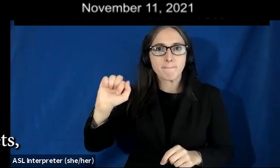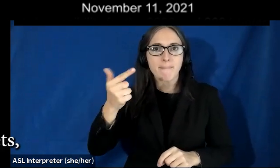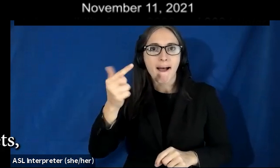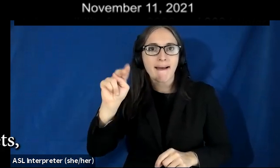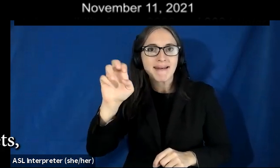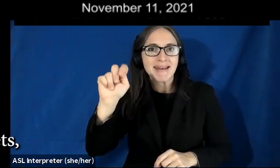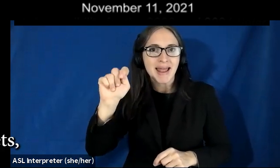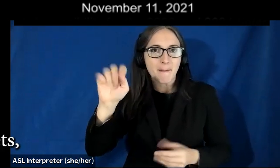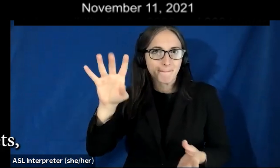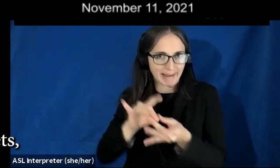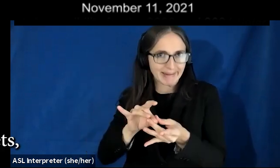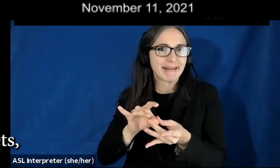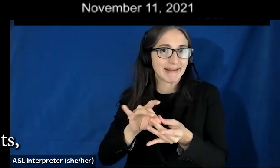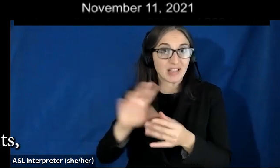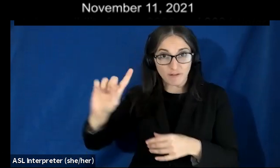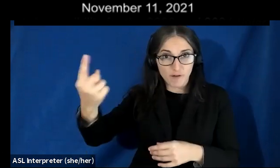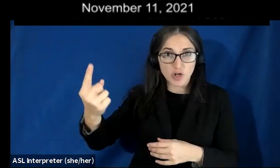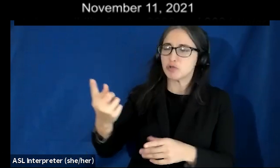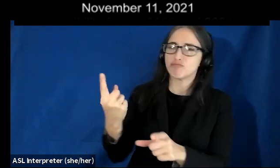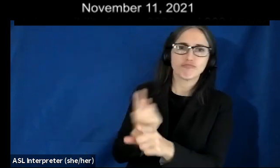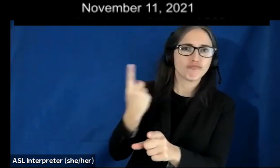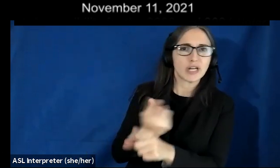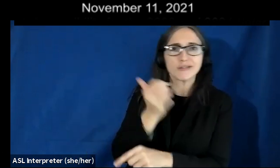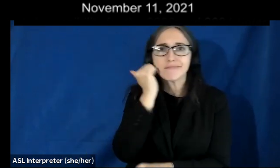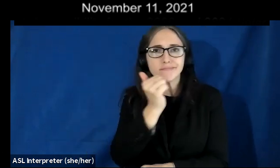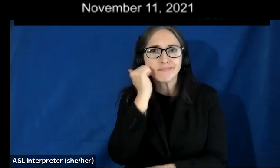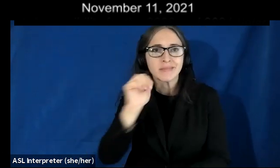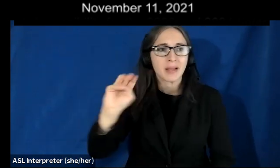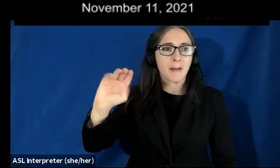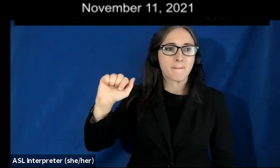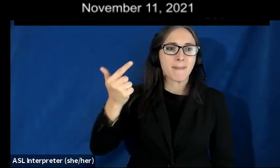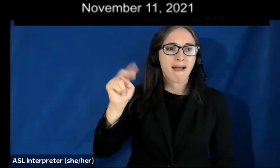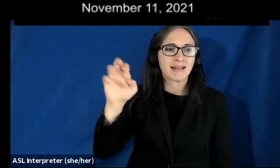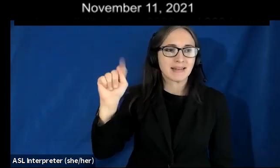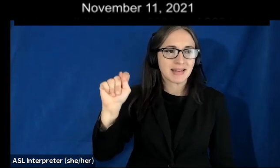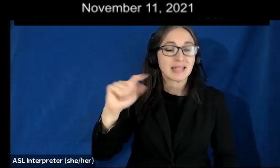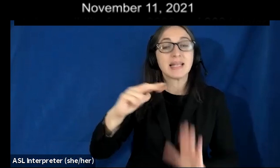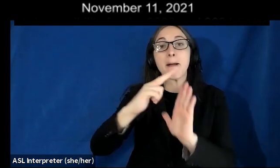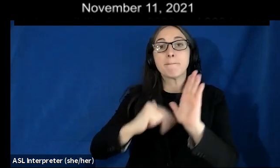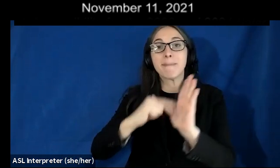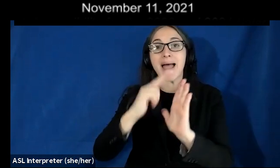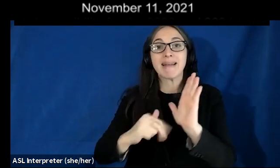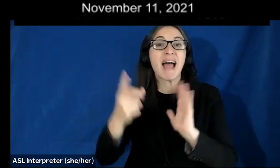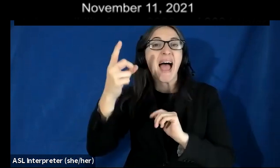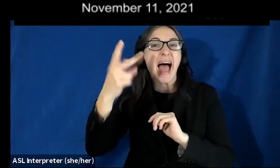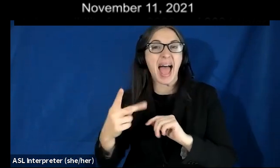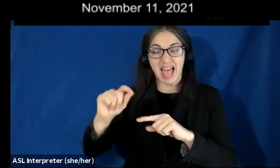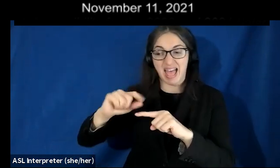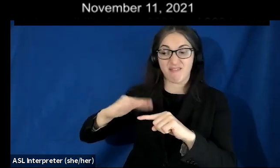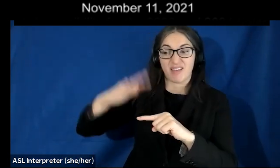The first version is ordinary magnet, painted half blue and half red